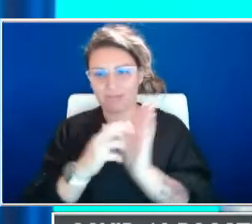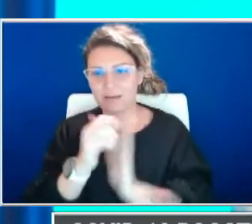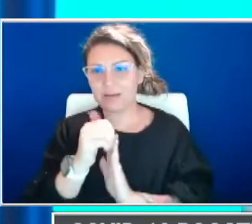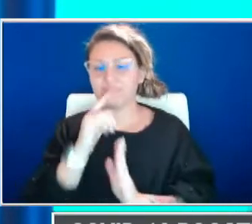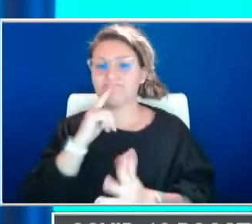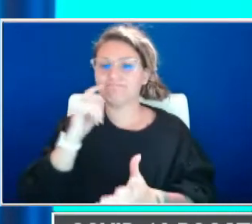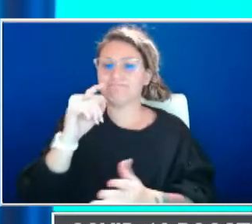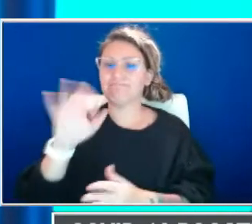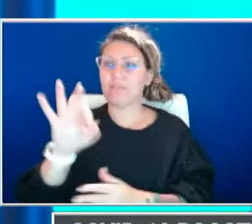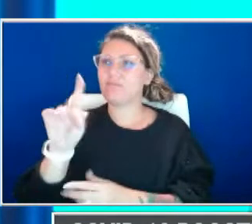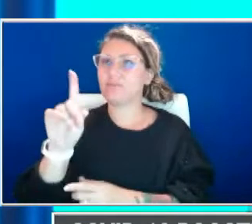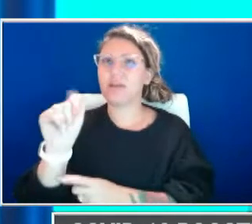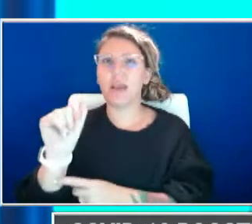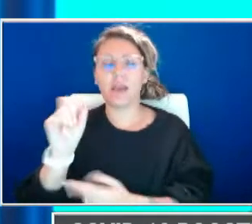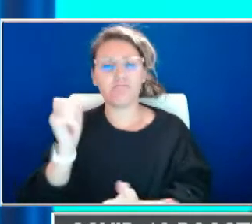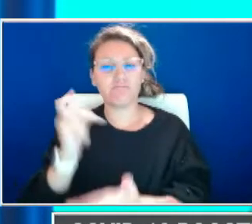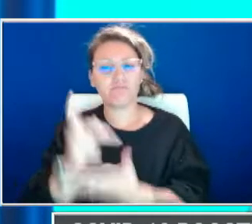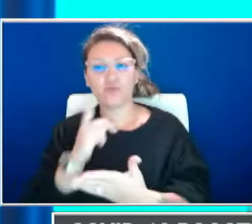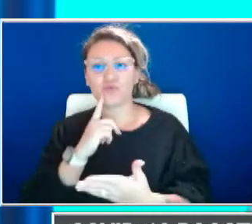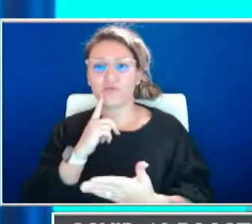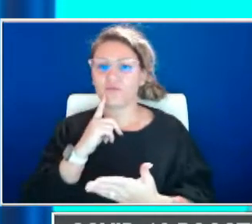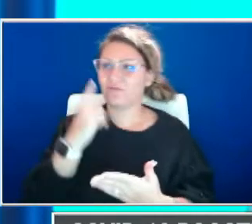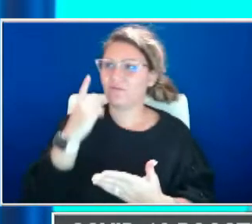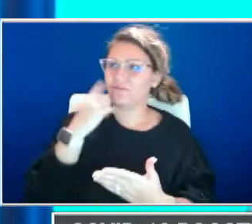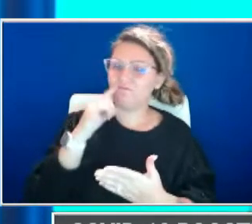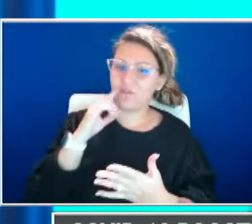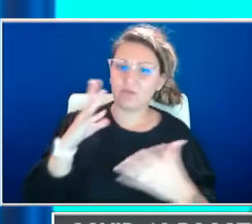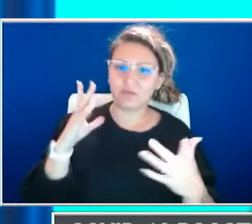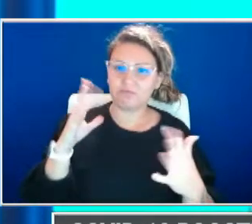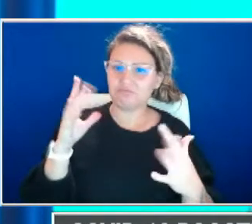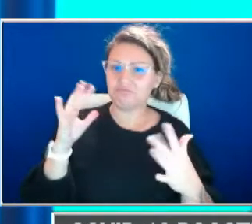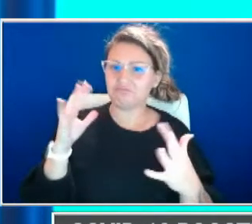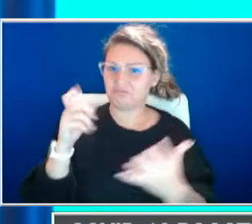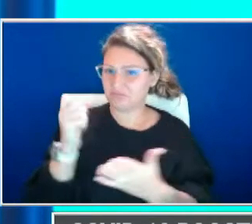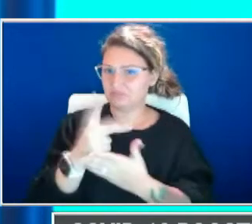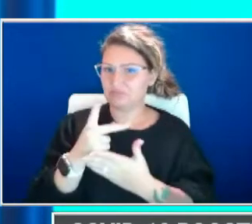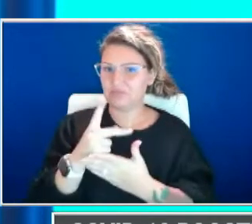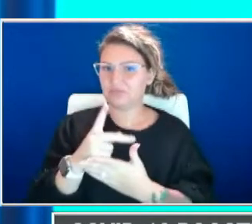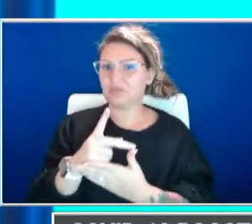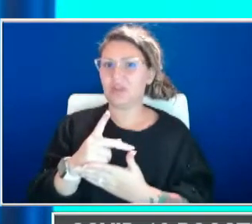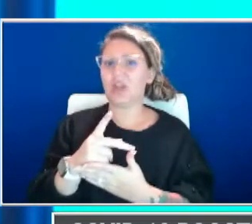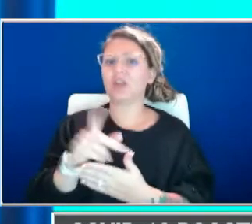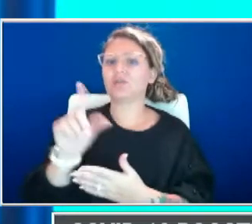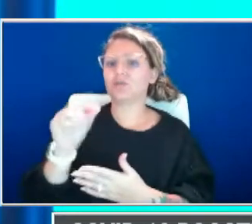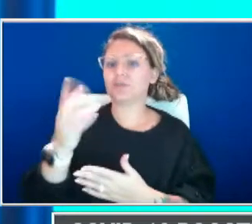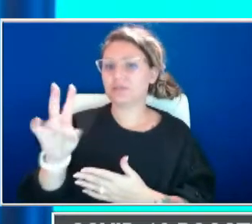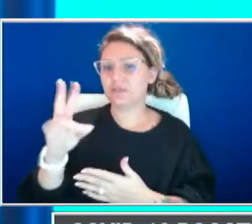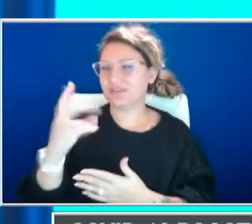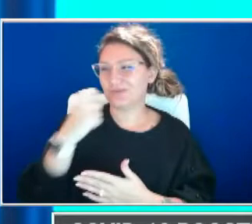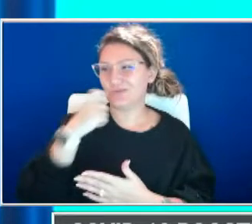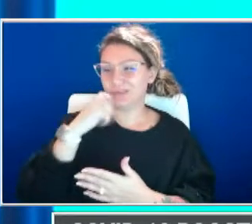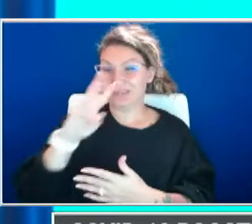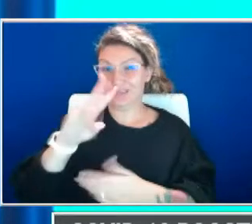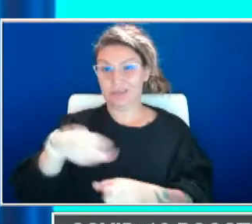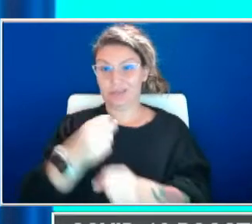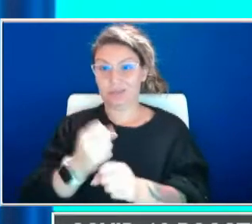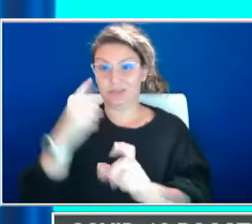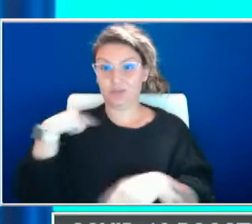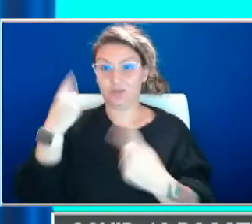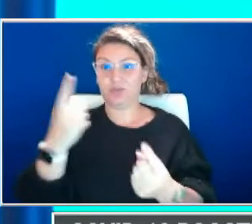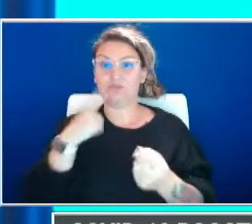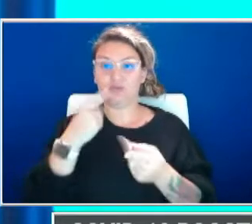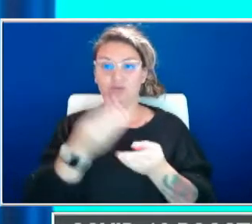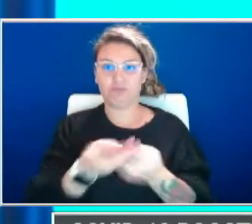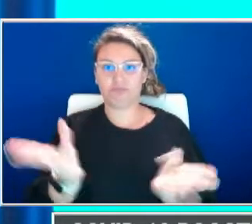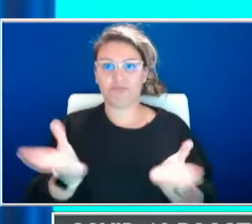first CAR T-cell therapies for lymphoma have been approved in 2017. And in the last 6 years, we've been able to offer this to many of our patients who